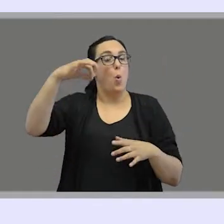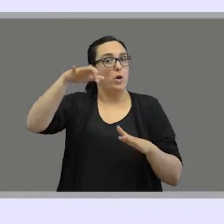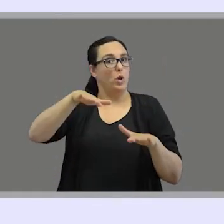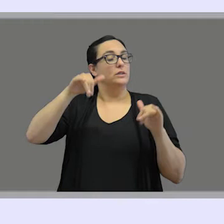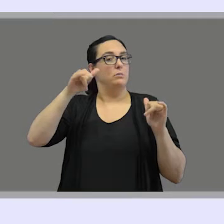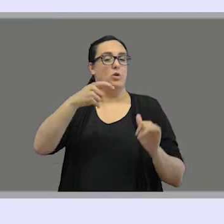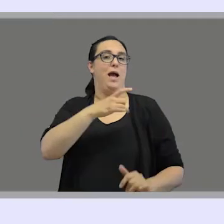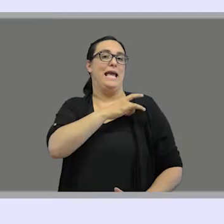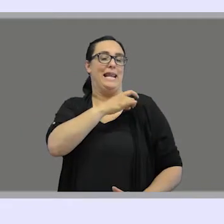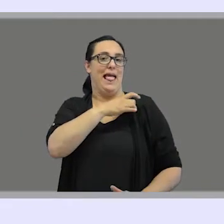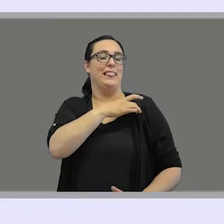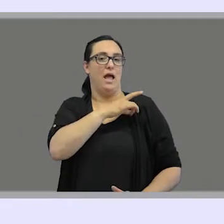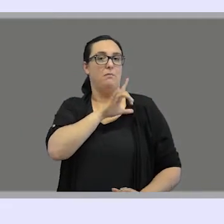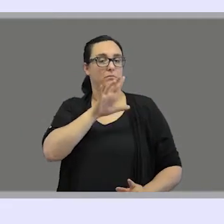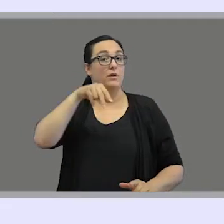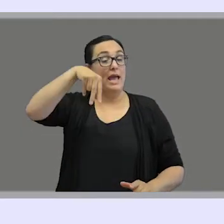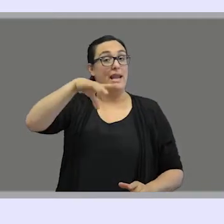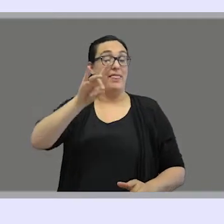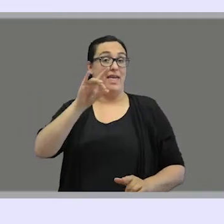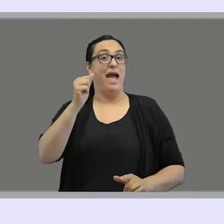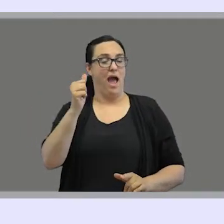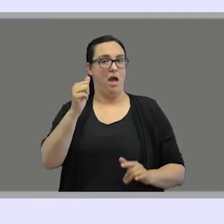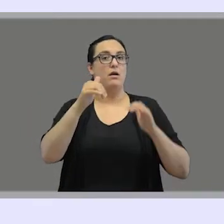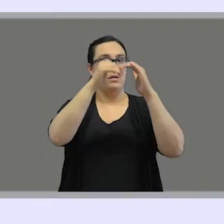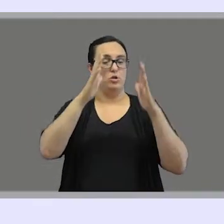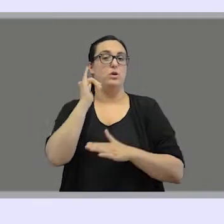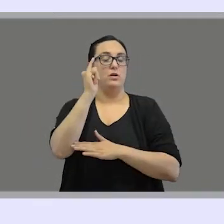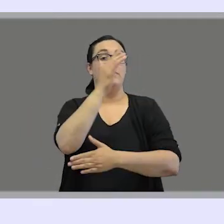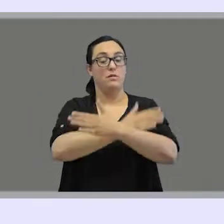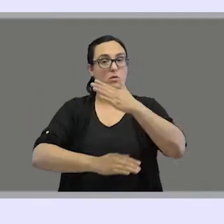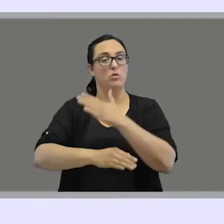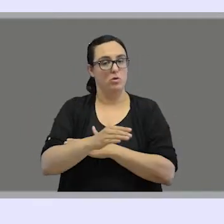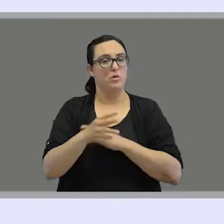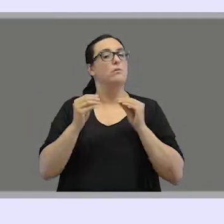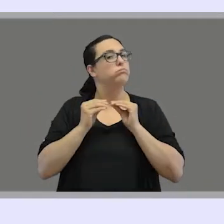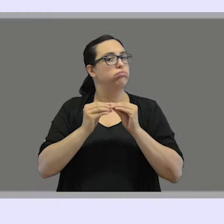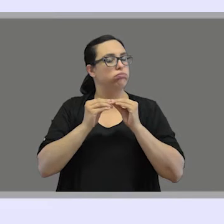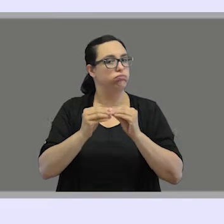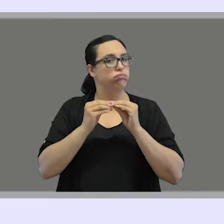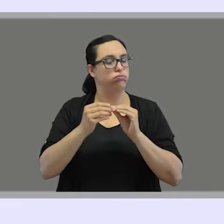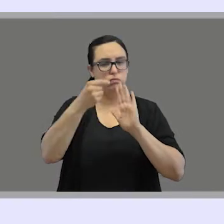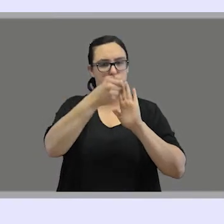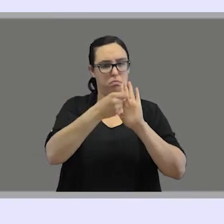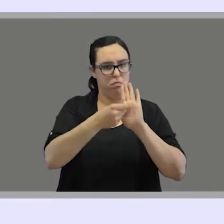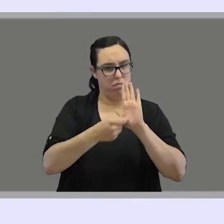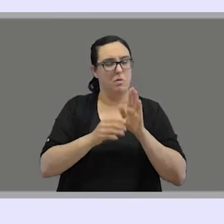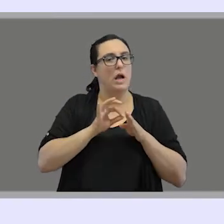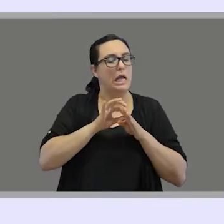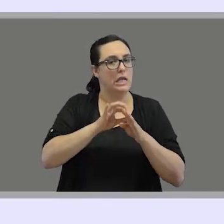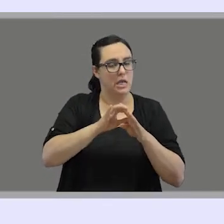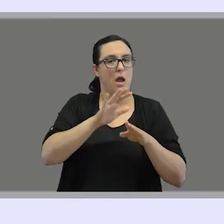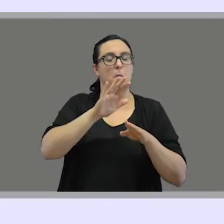Ireland, where the National Disability Authority, the NDA, has developed